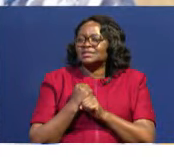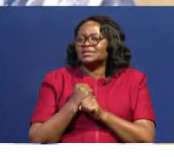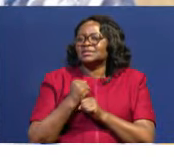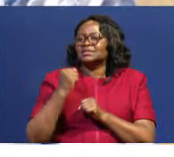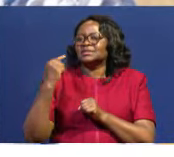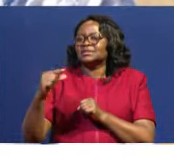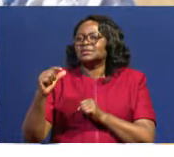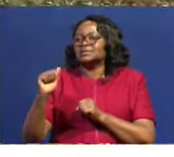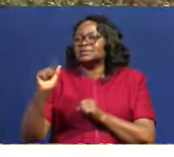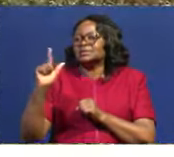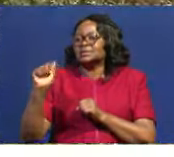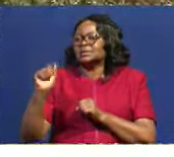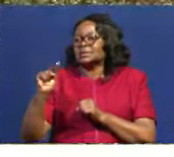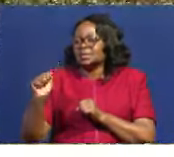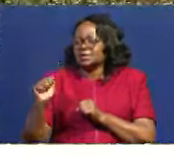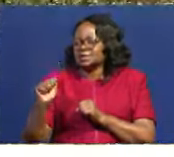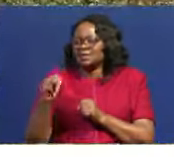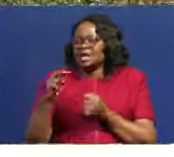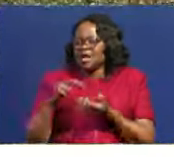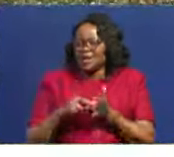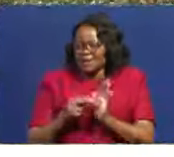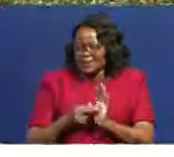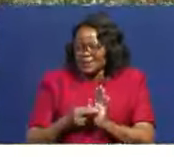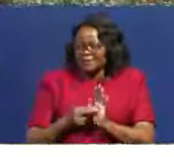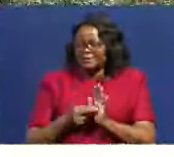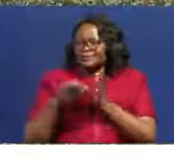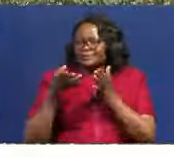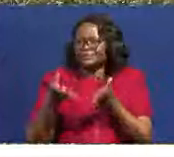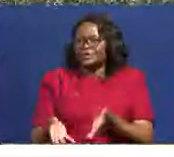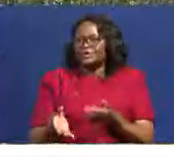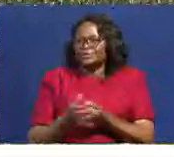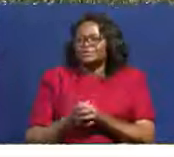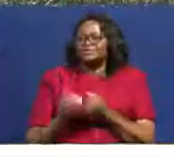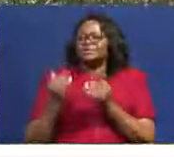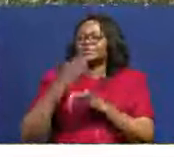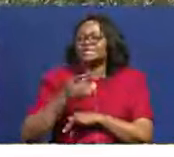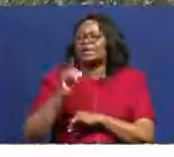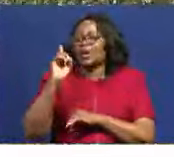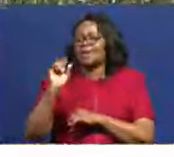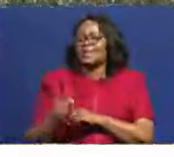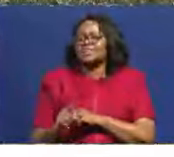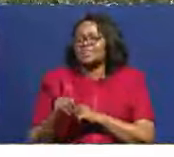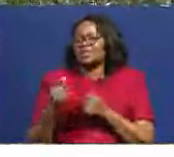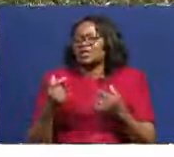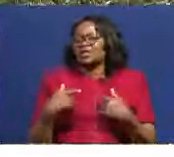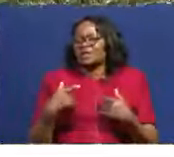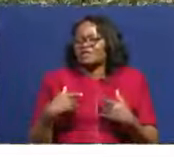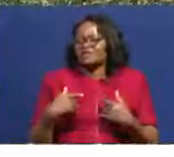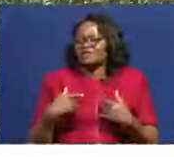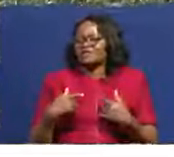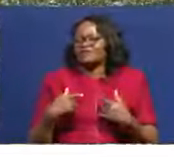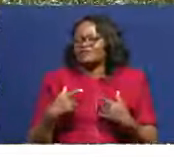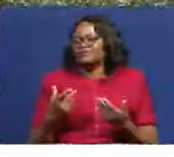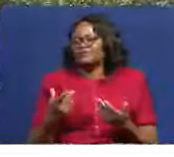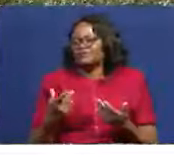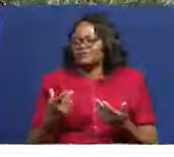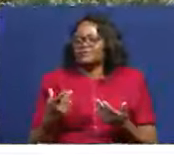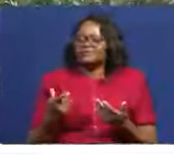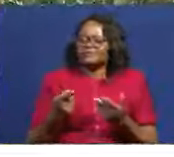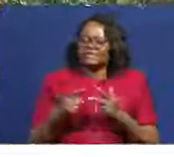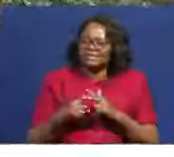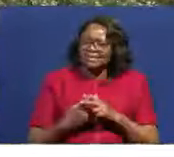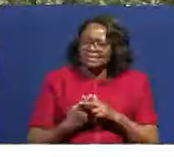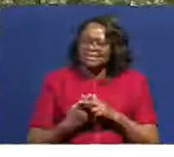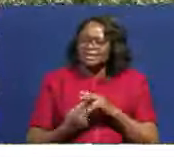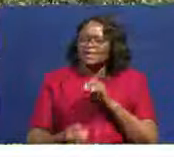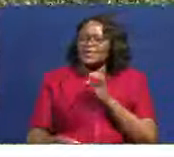Galana Irrigation Project. Galana Irrigation Project currently, in the next 1 month, we are having a private party who will be starting production